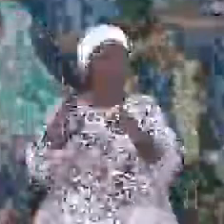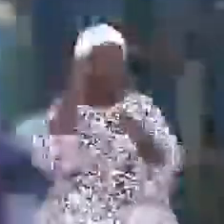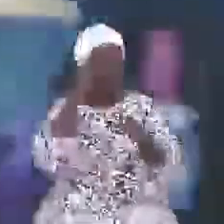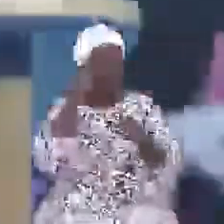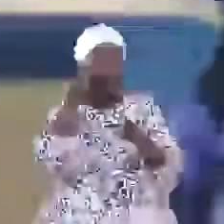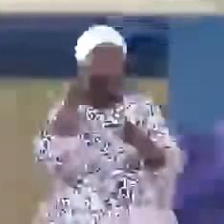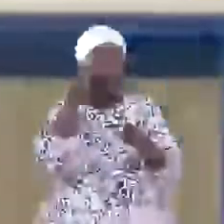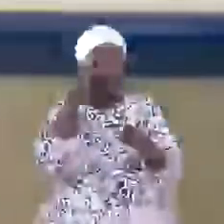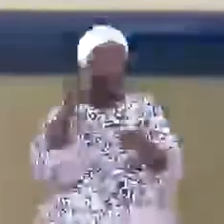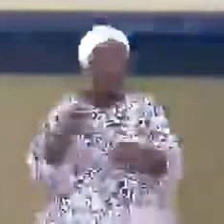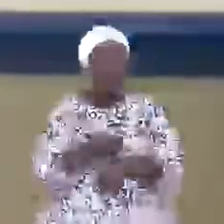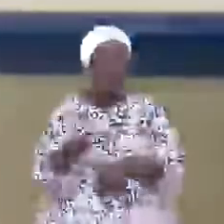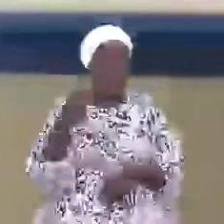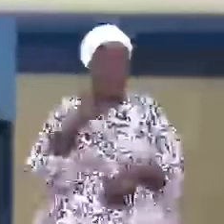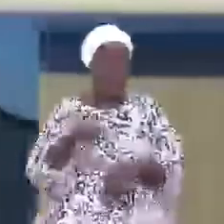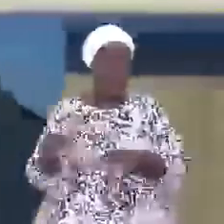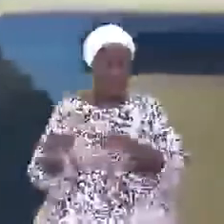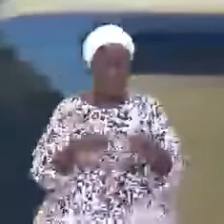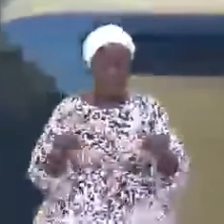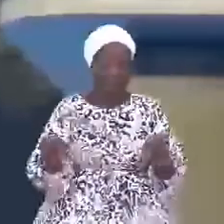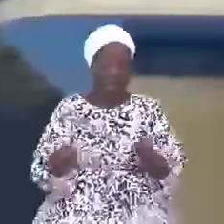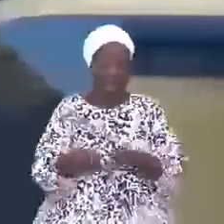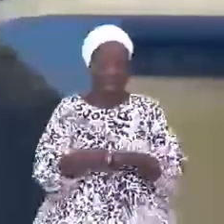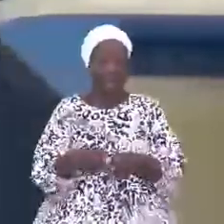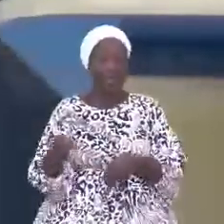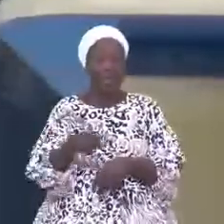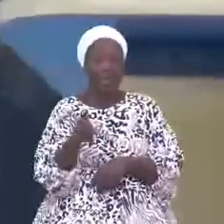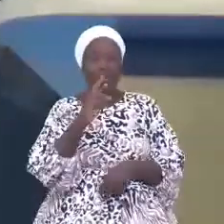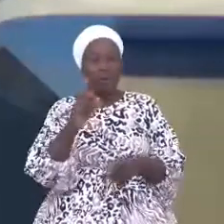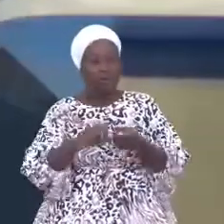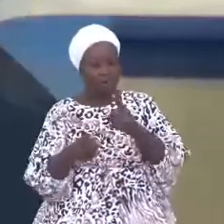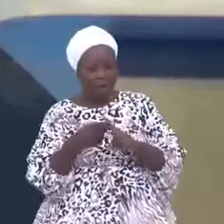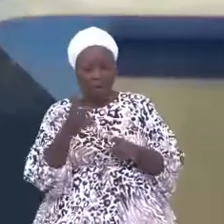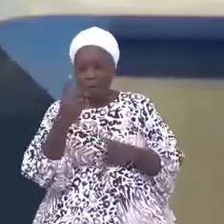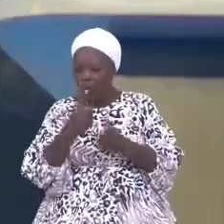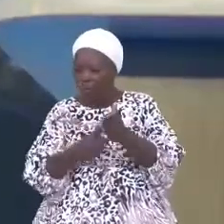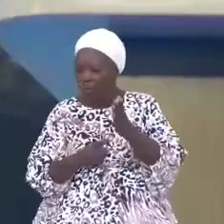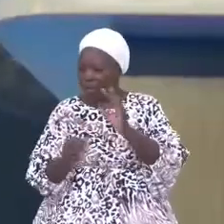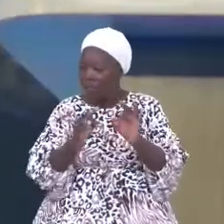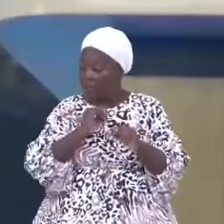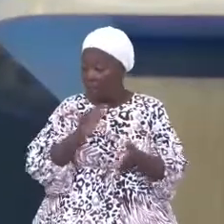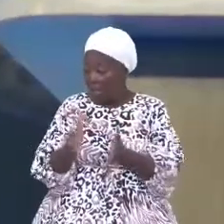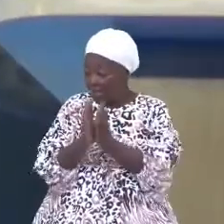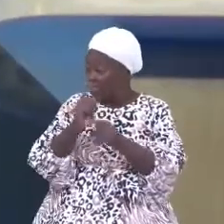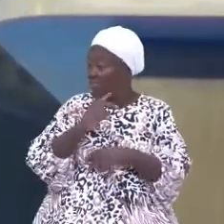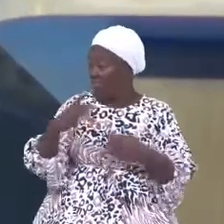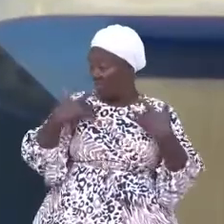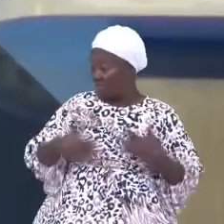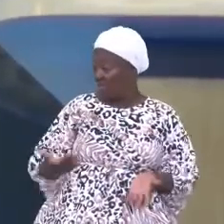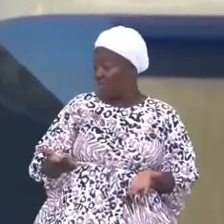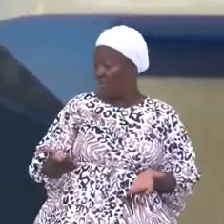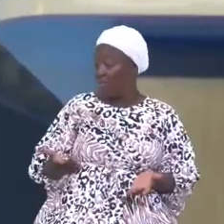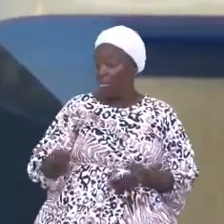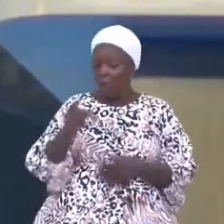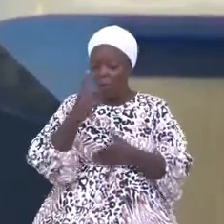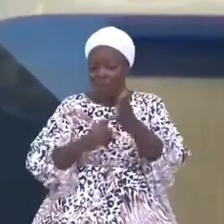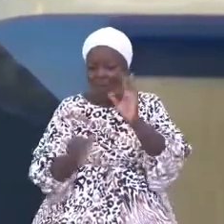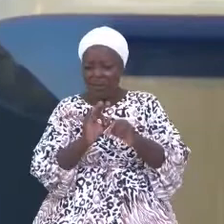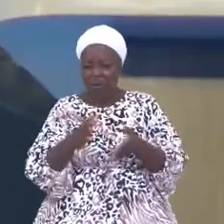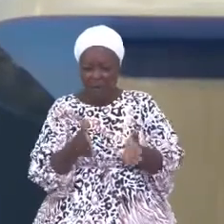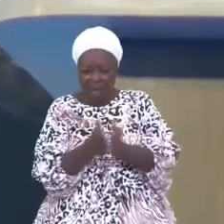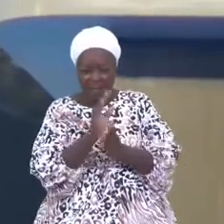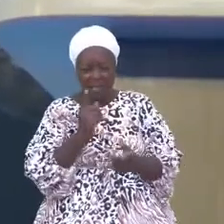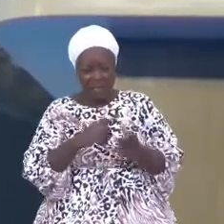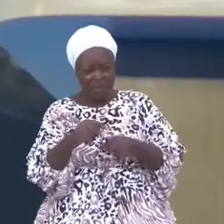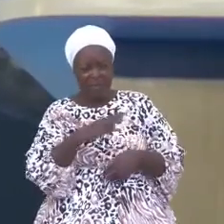were acting like, you know, we are friends. What if you ask and you are disappointed? What if you ask and